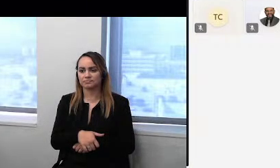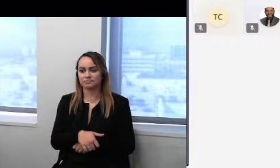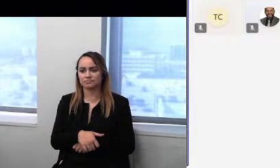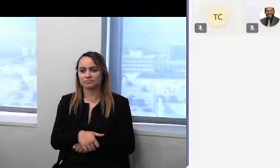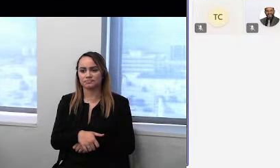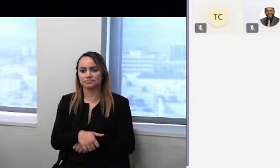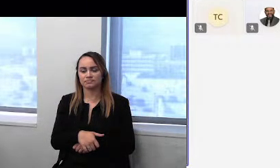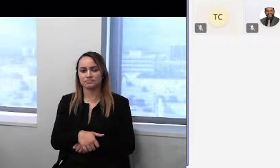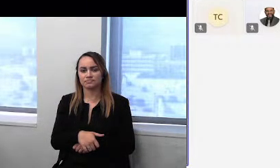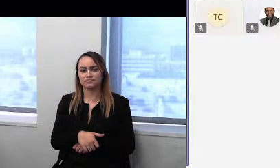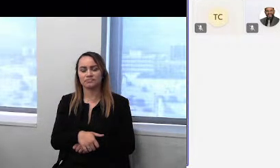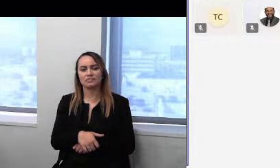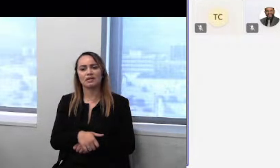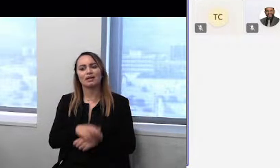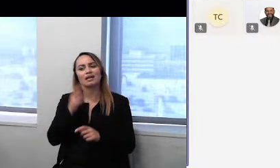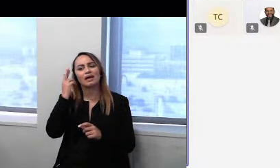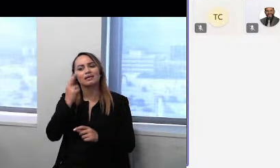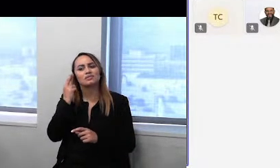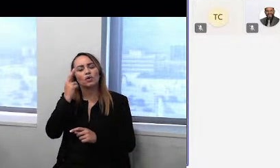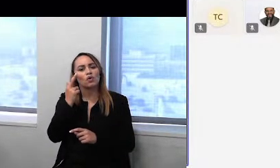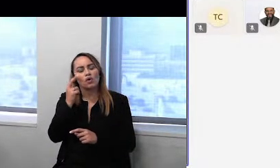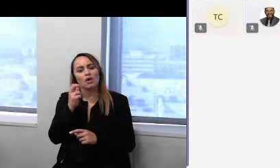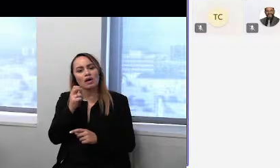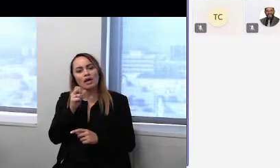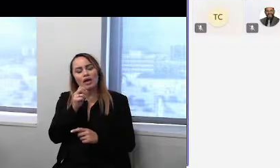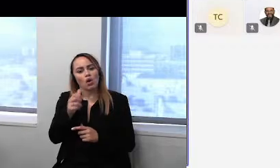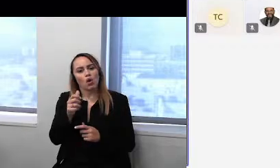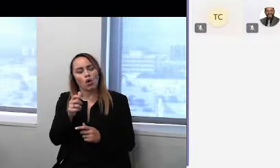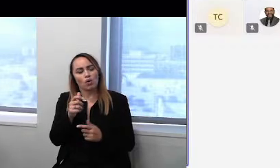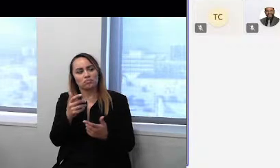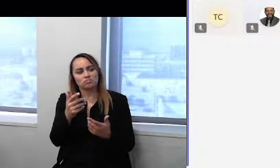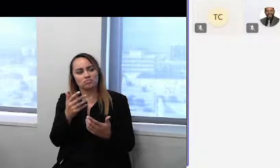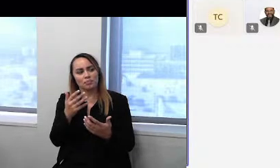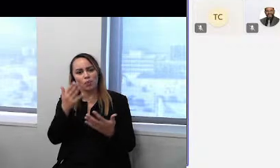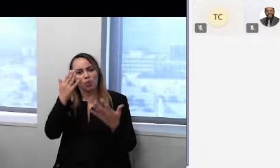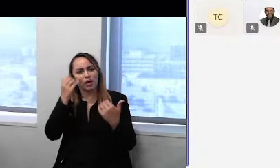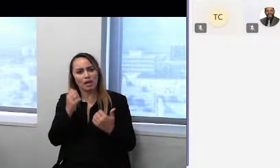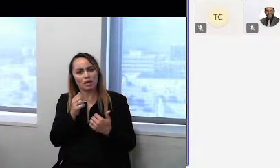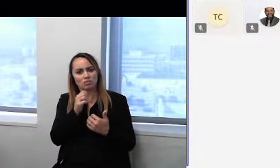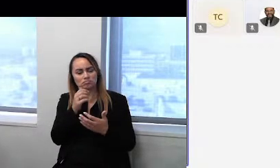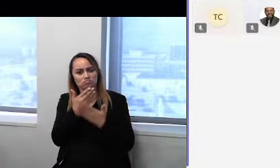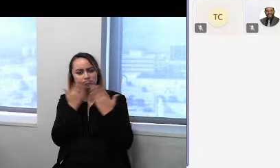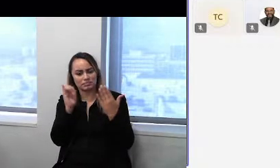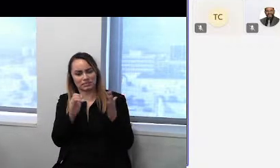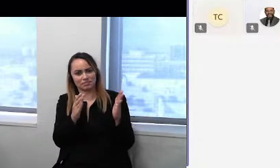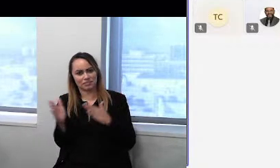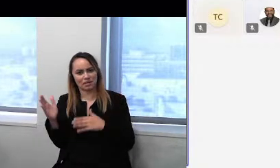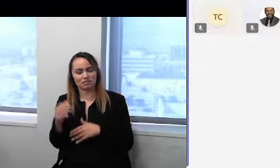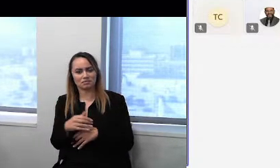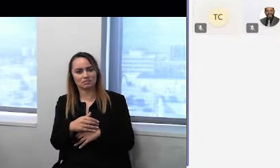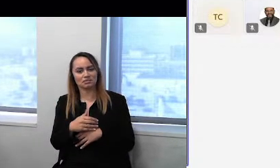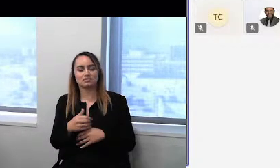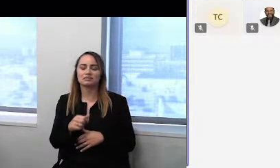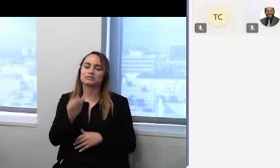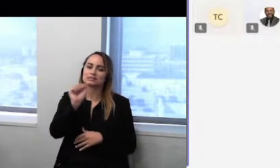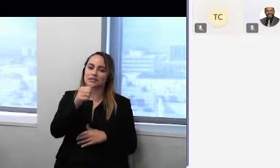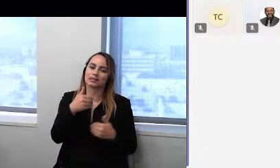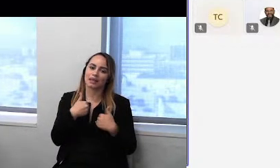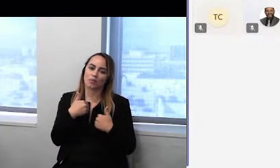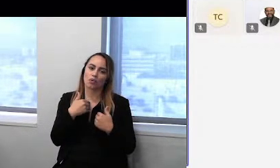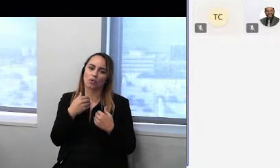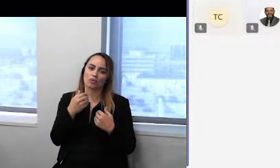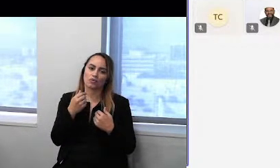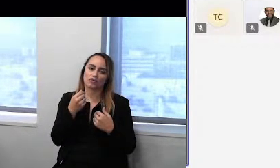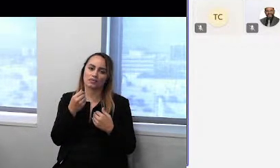Is there a reason why there is not such a plan right now? There are more than one. Okay, well, let's get a sense of what that is